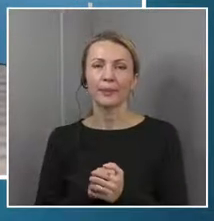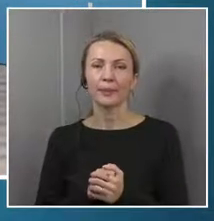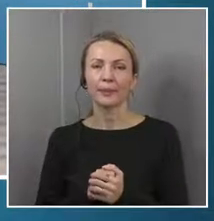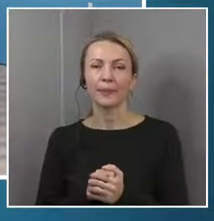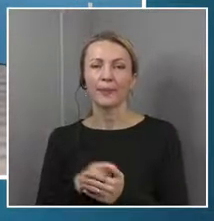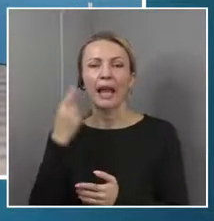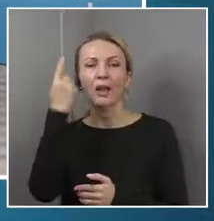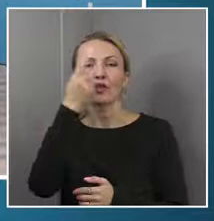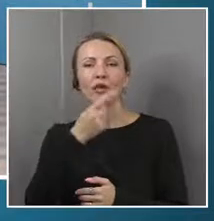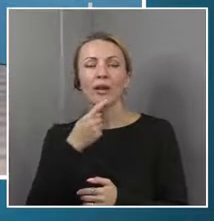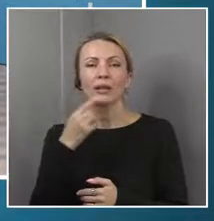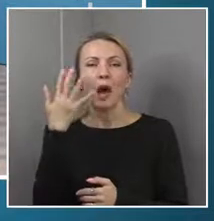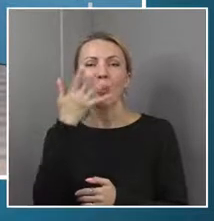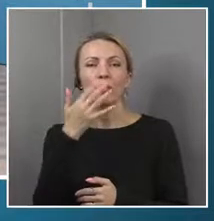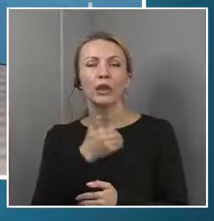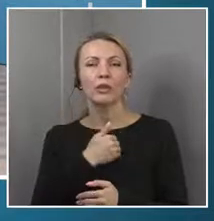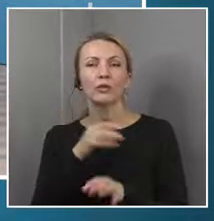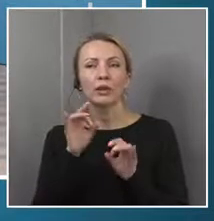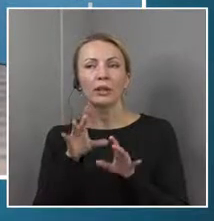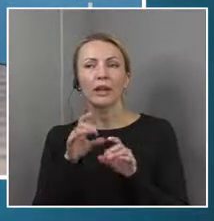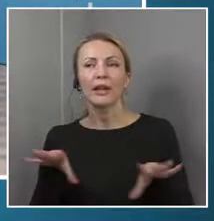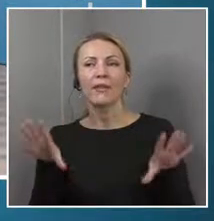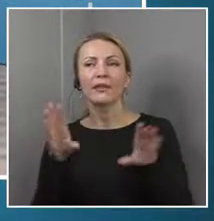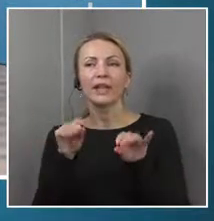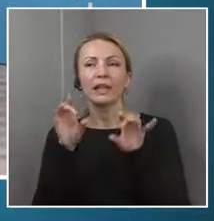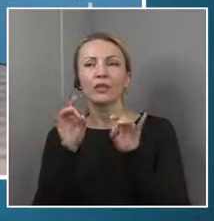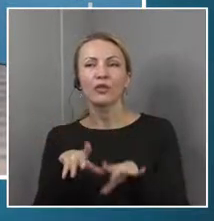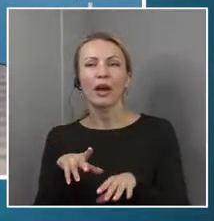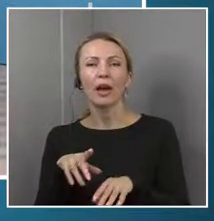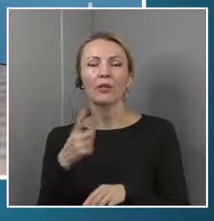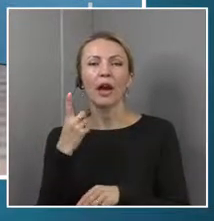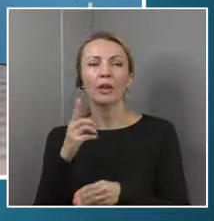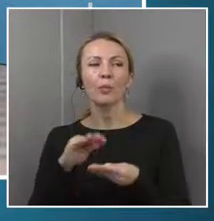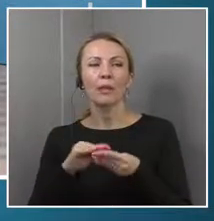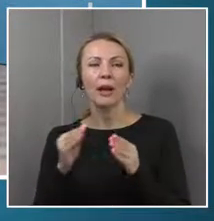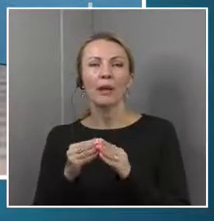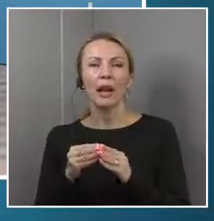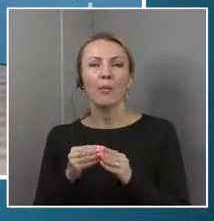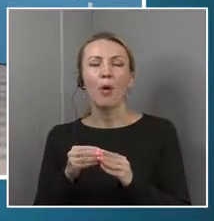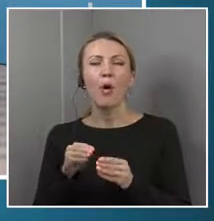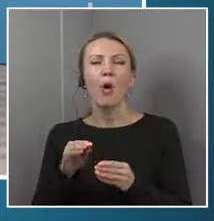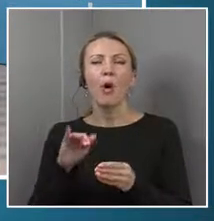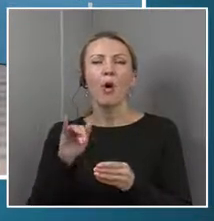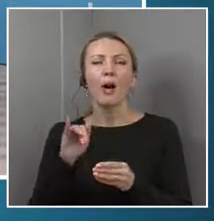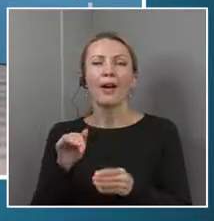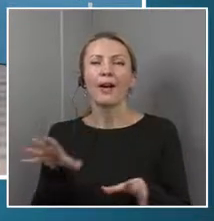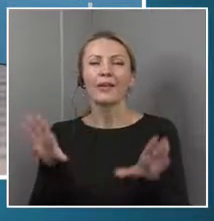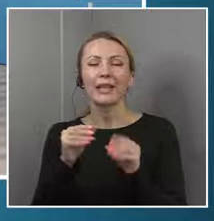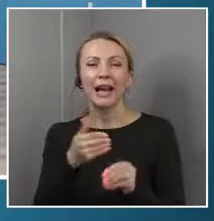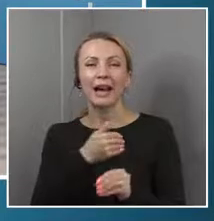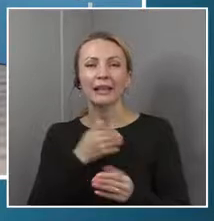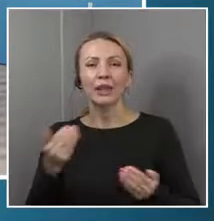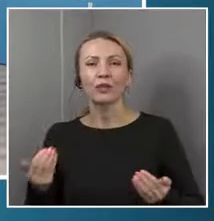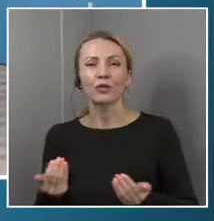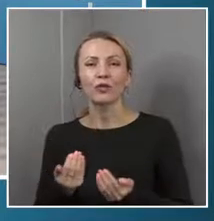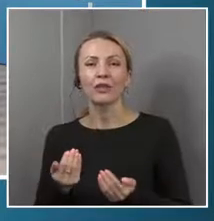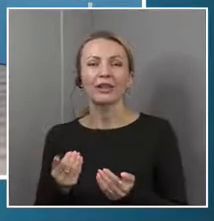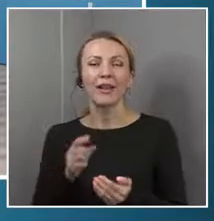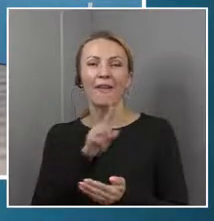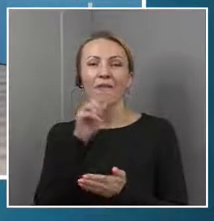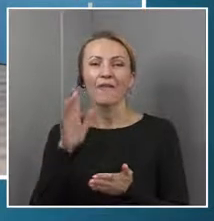trustworthy? A couple of words about private museums. Everyone is addressing the same problem, but